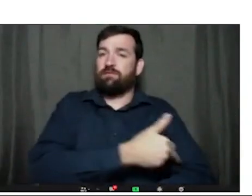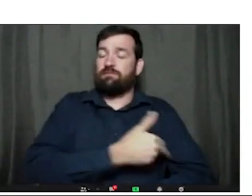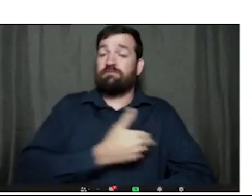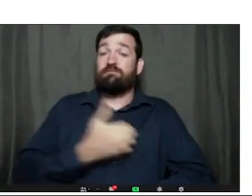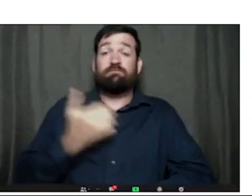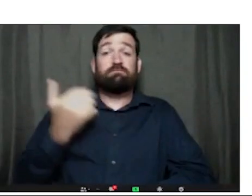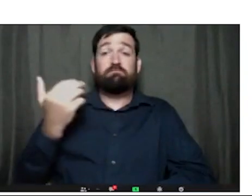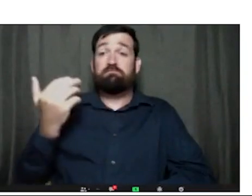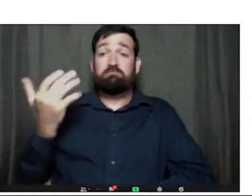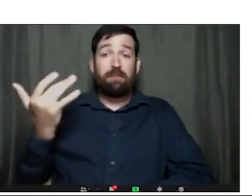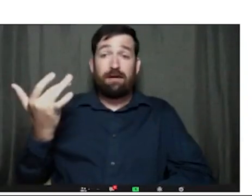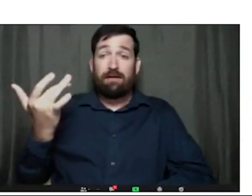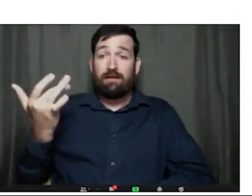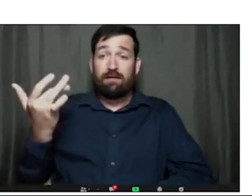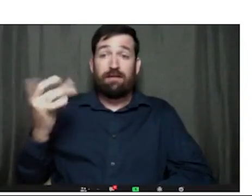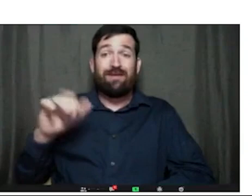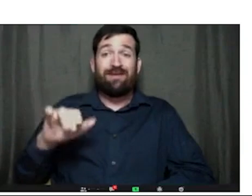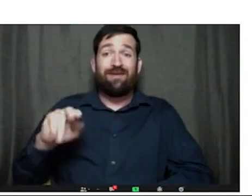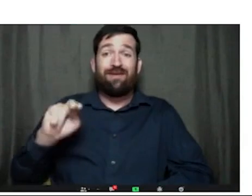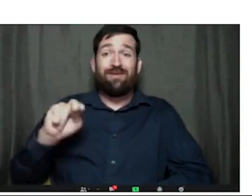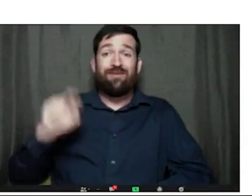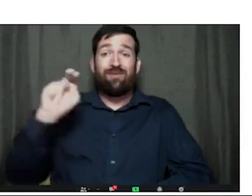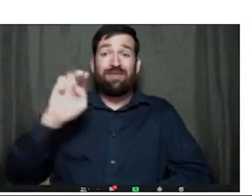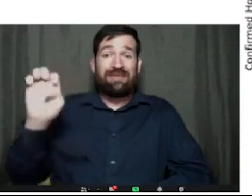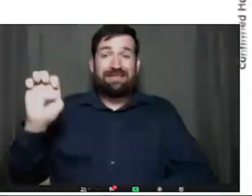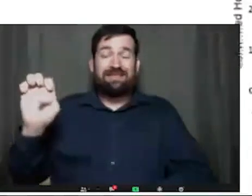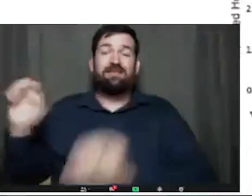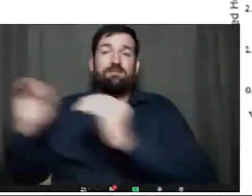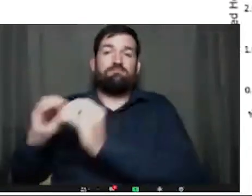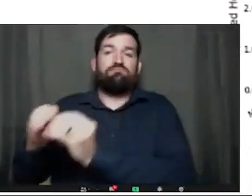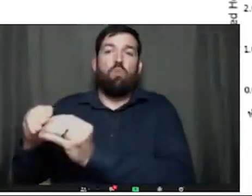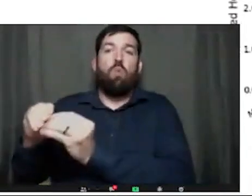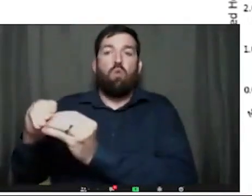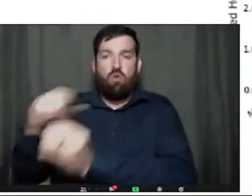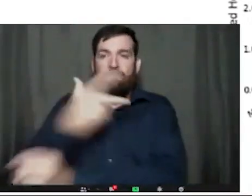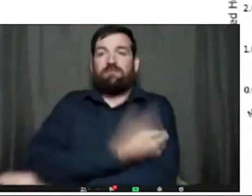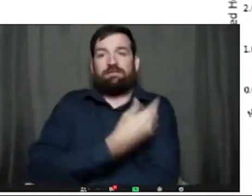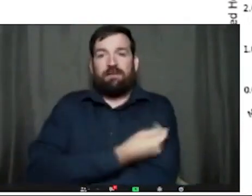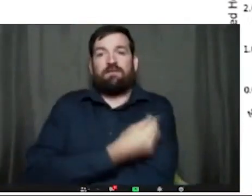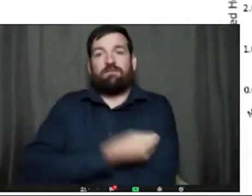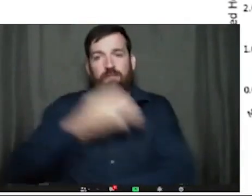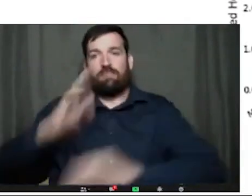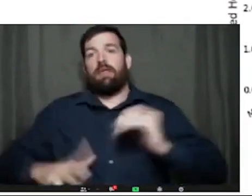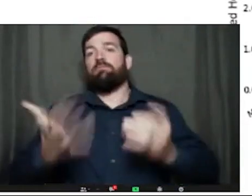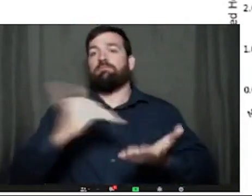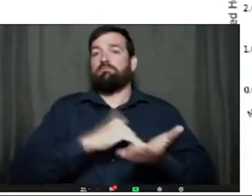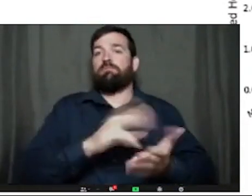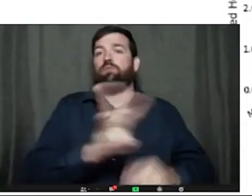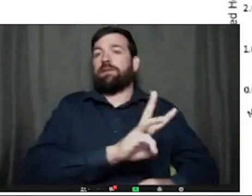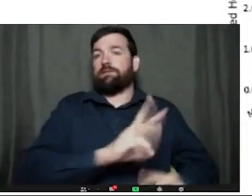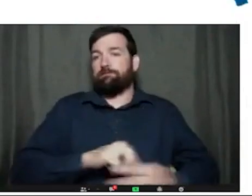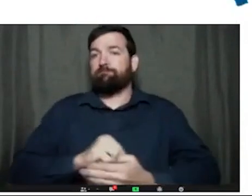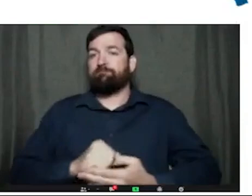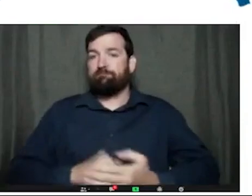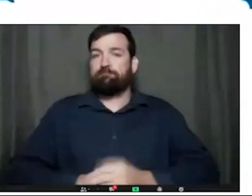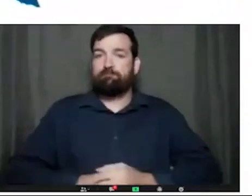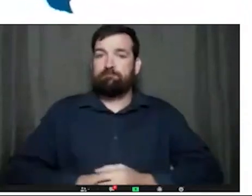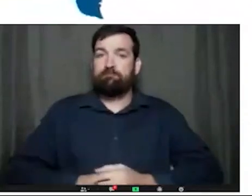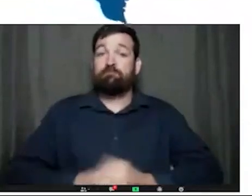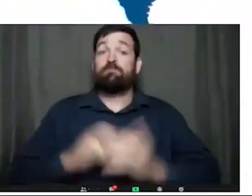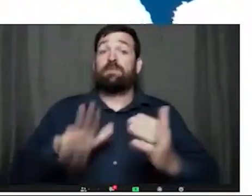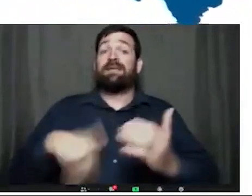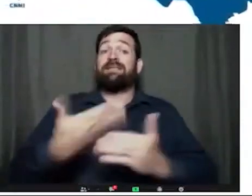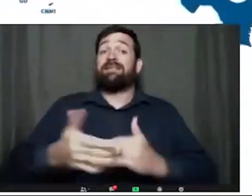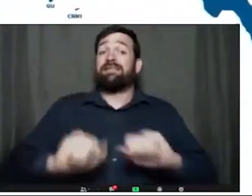that the Northeast region has higher vaccination rates generally than the Midwest. And so if we go to the next slide, I'll show you what I